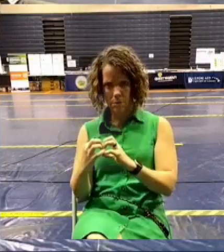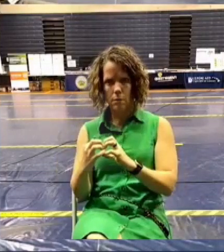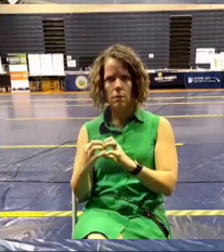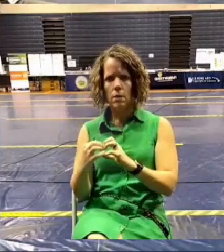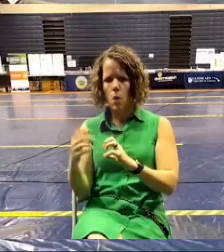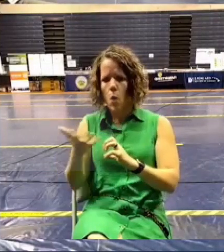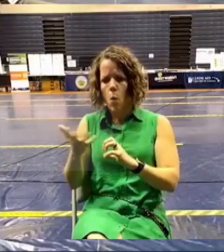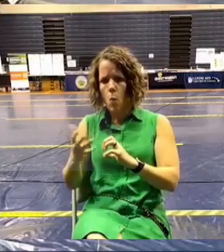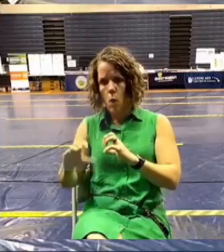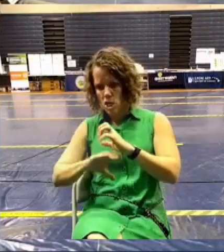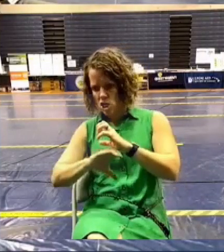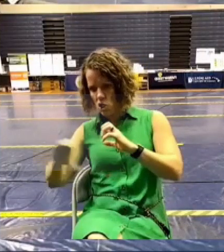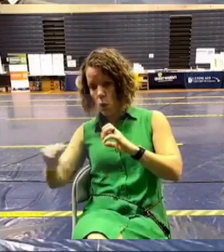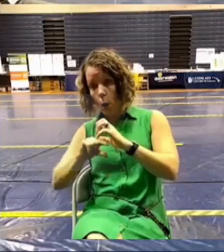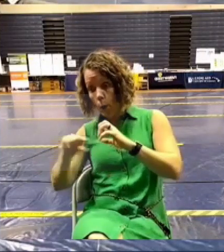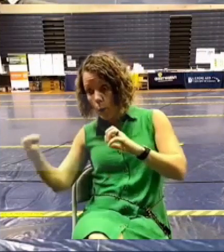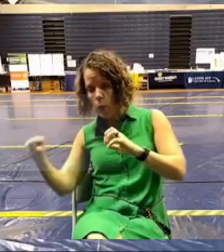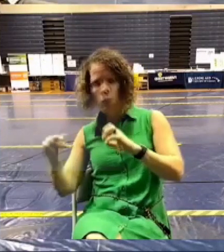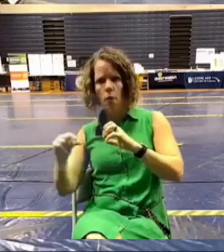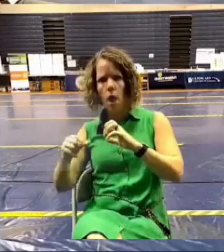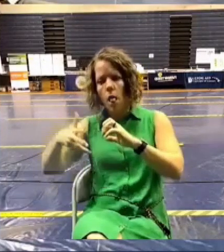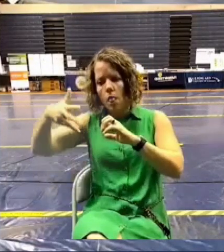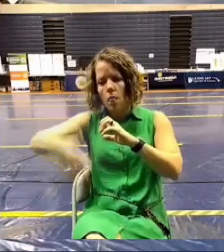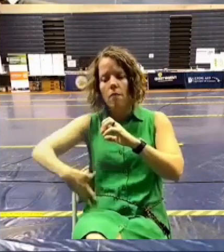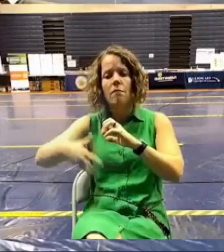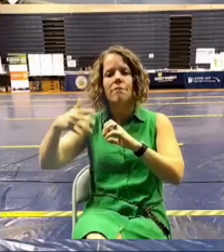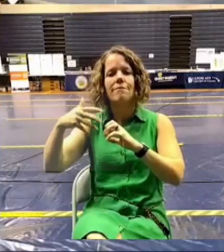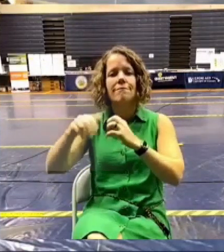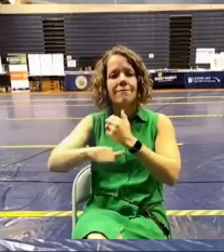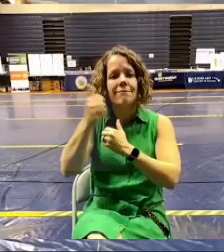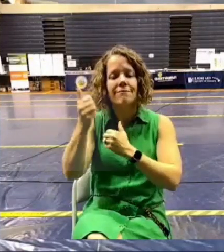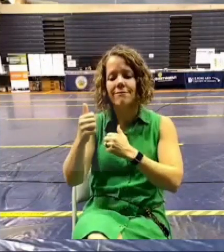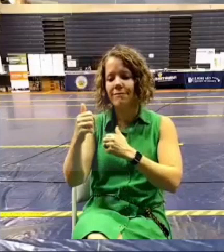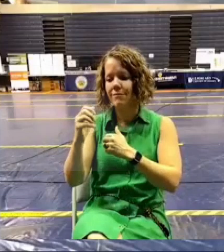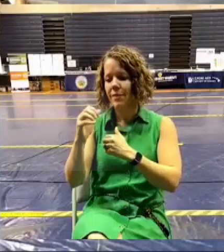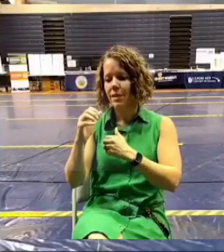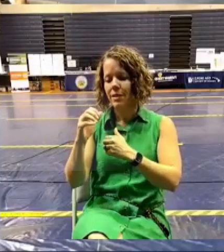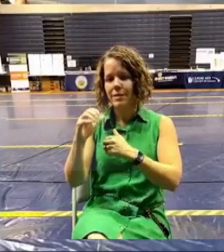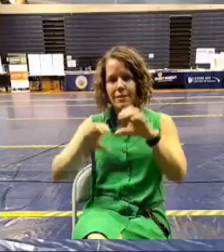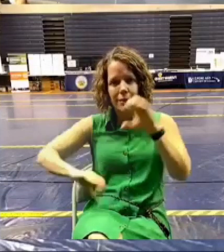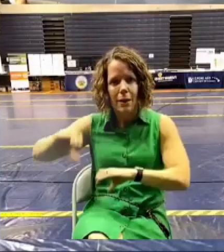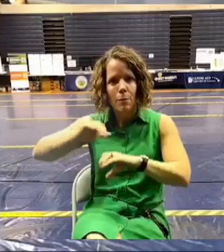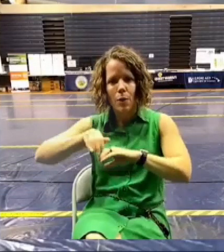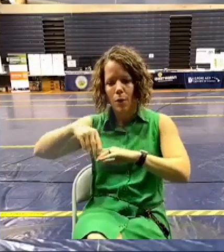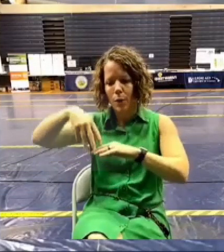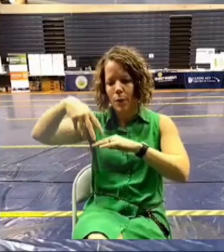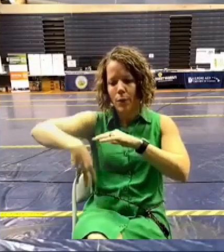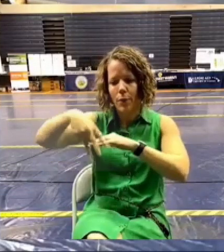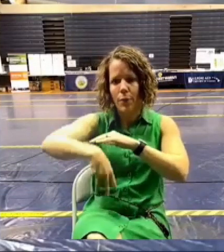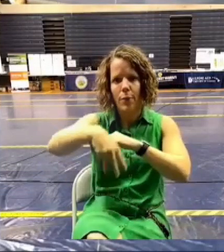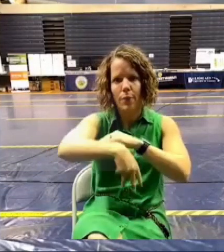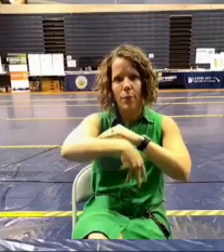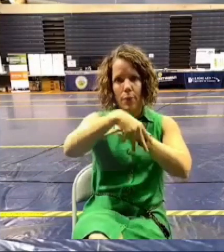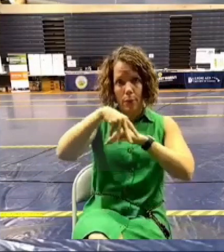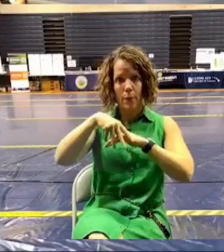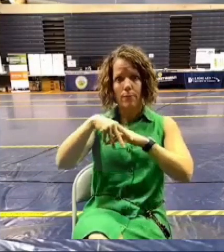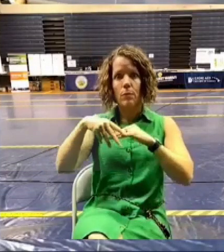going to be contaminated. So based on all that we've seen in other fires, that initial 6 inches